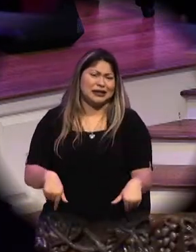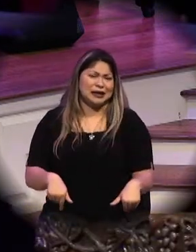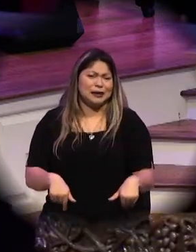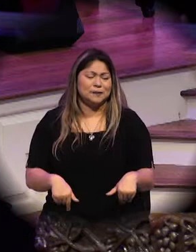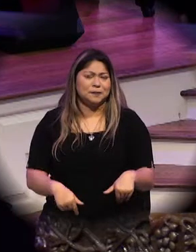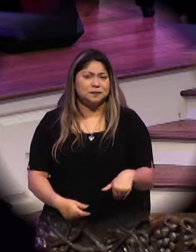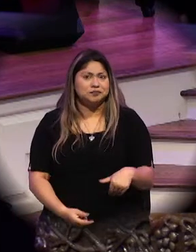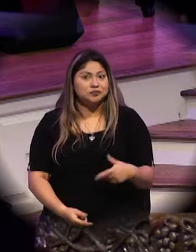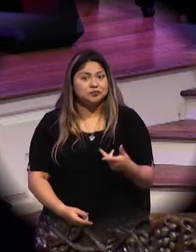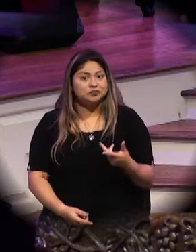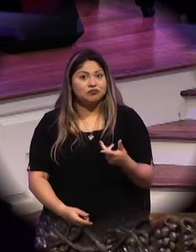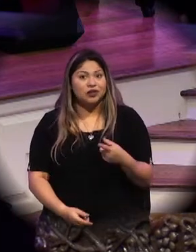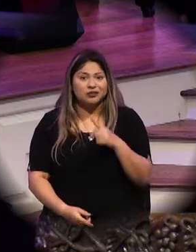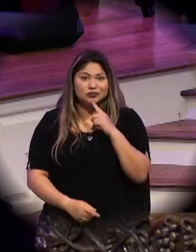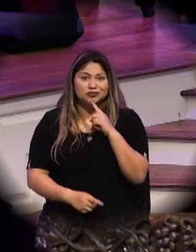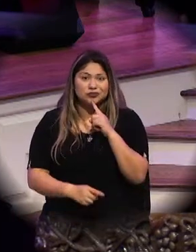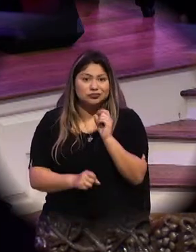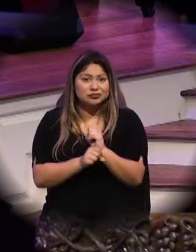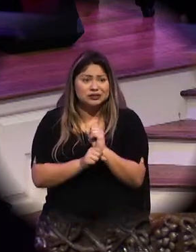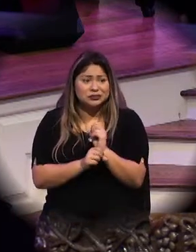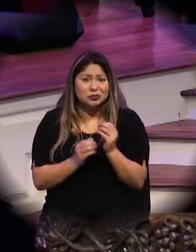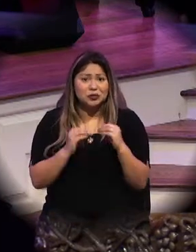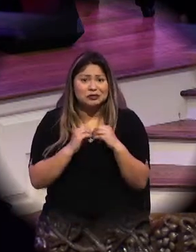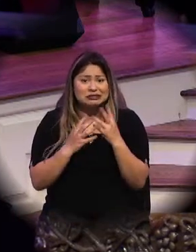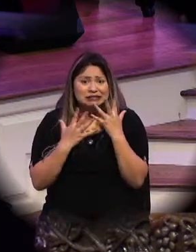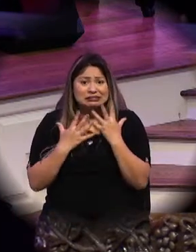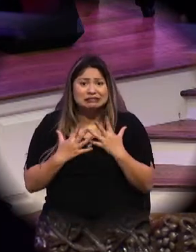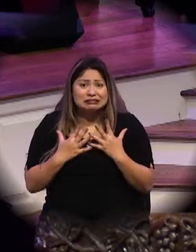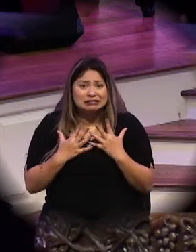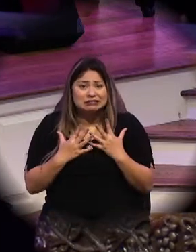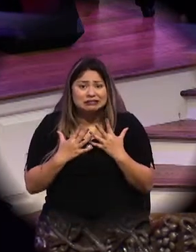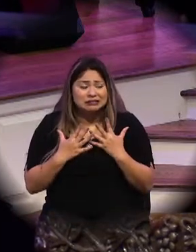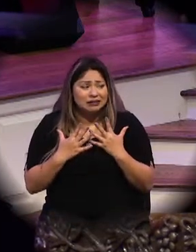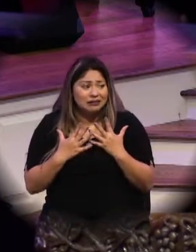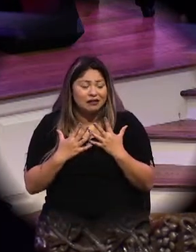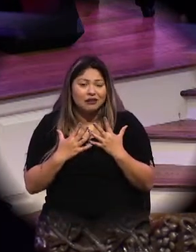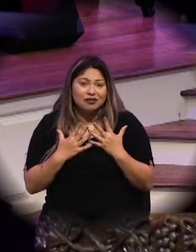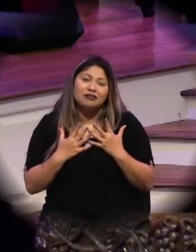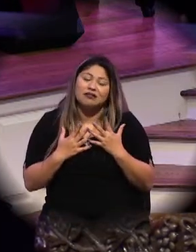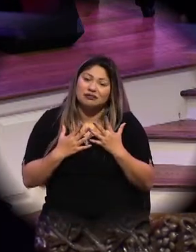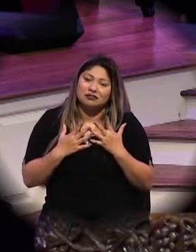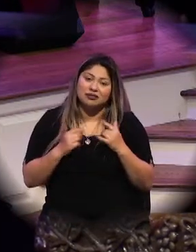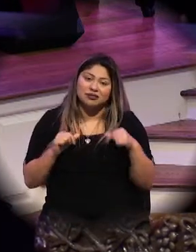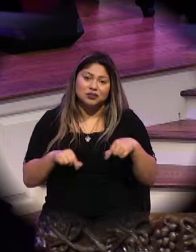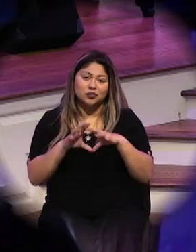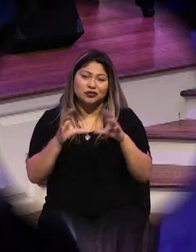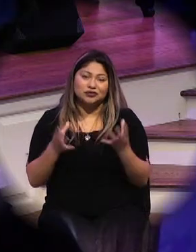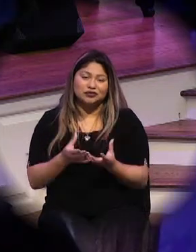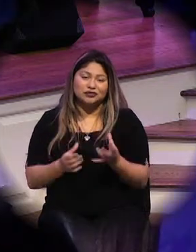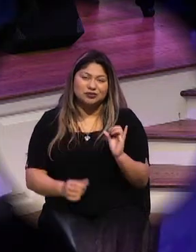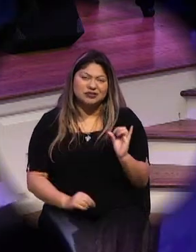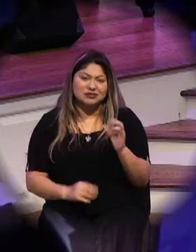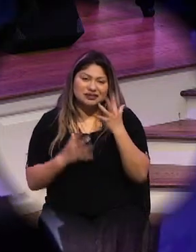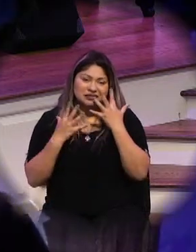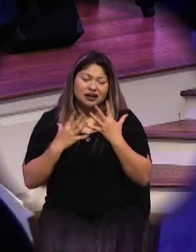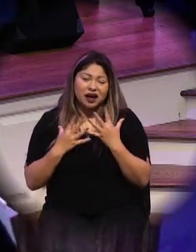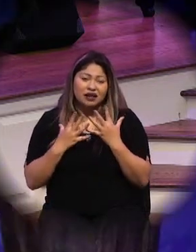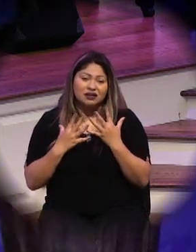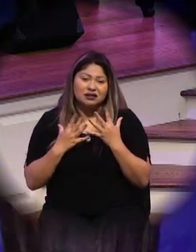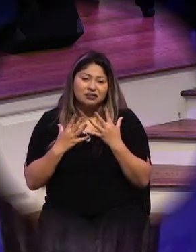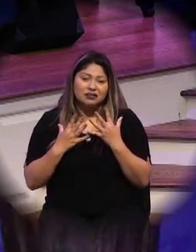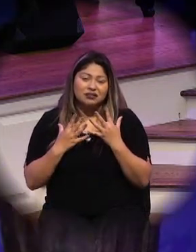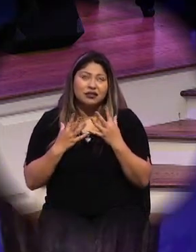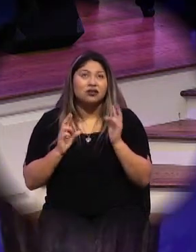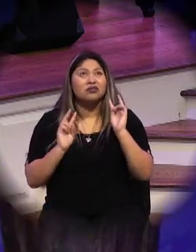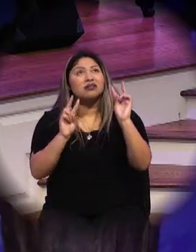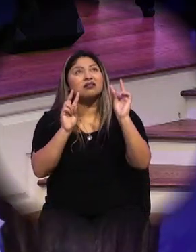I thought this was going to be. And so is the world we live in. So that we know when we look out into the heavens,